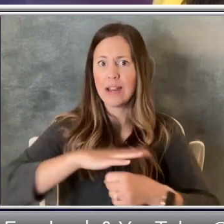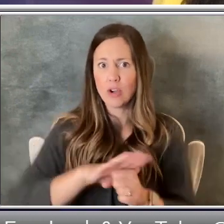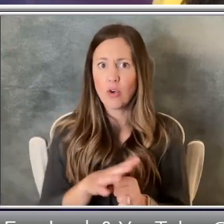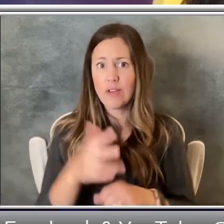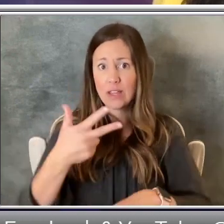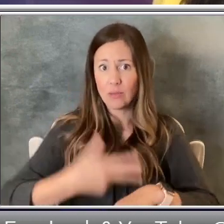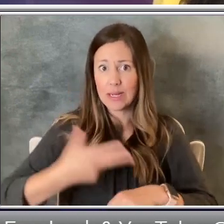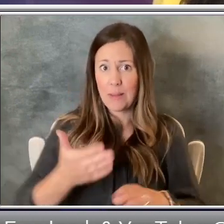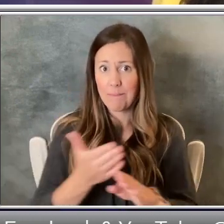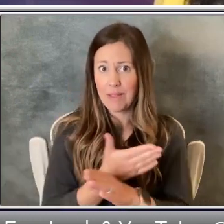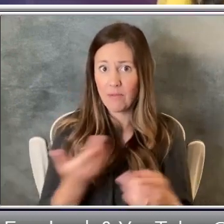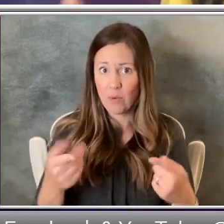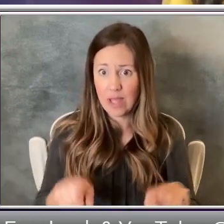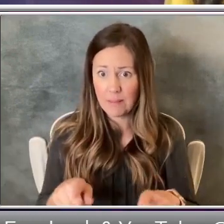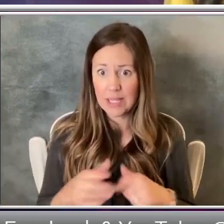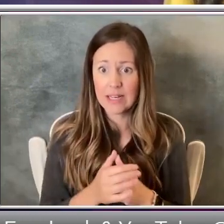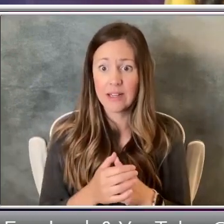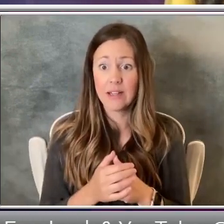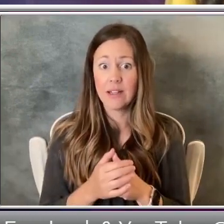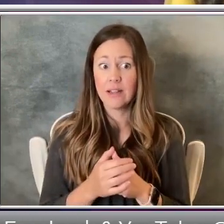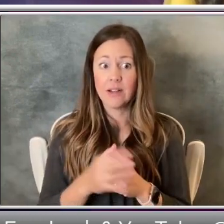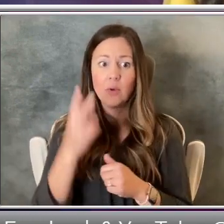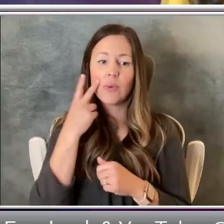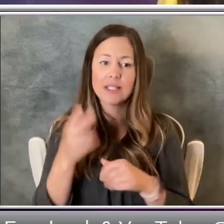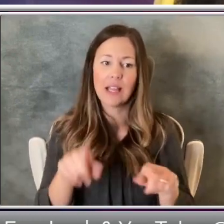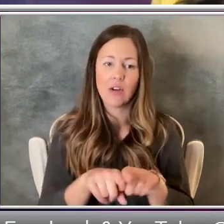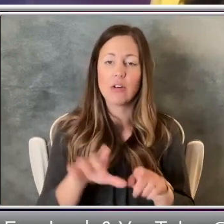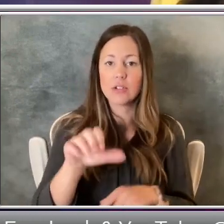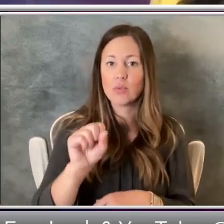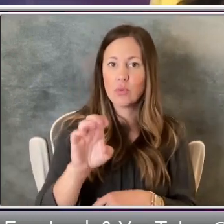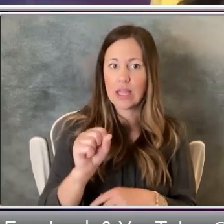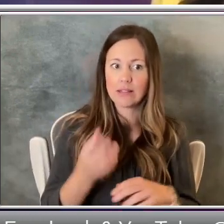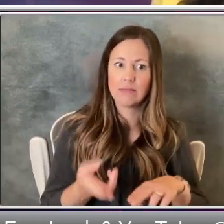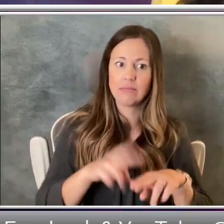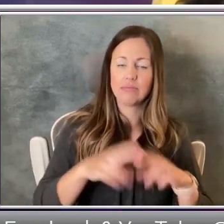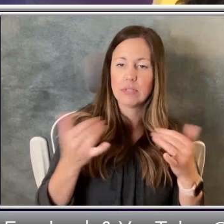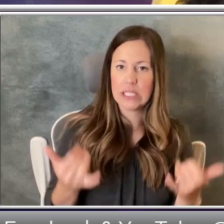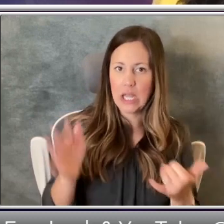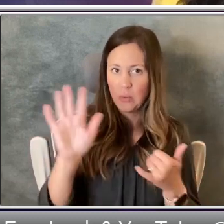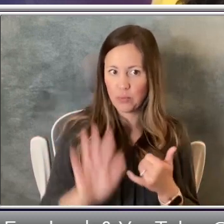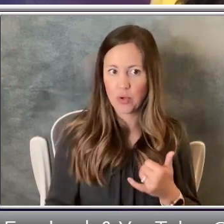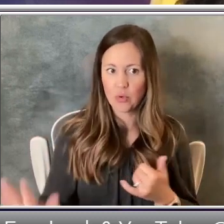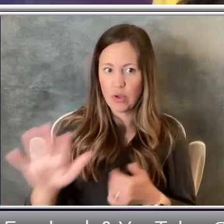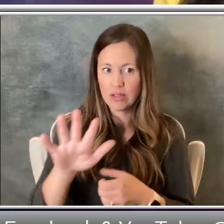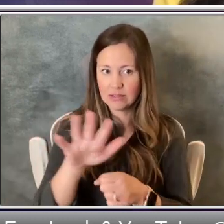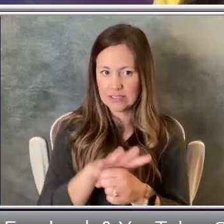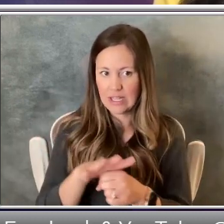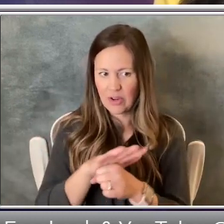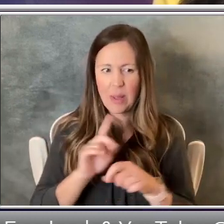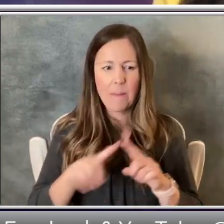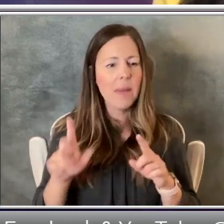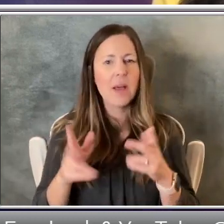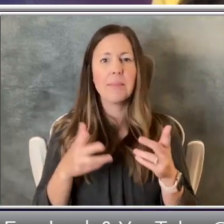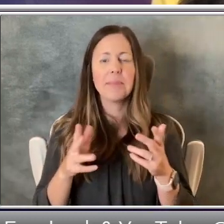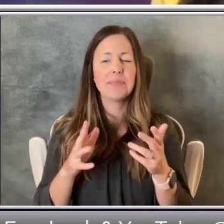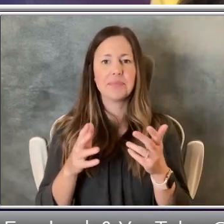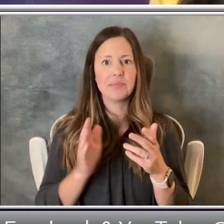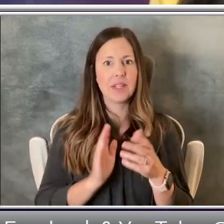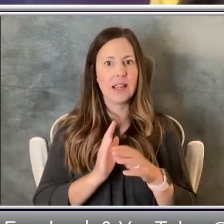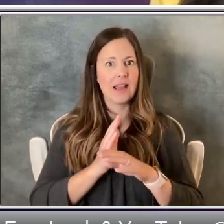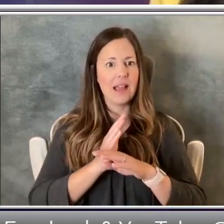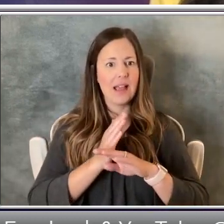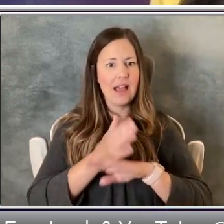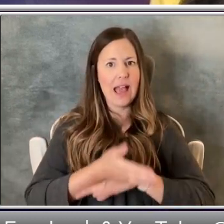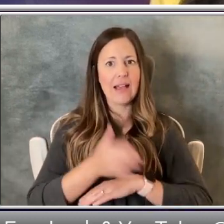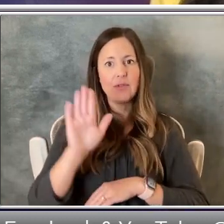before this happened. We're seeing an uptick in cases now across our area. How long after your